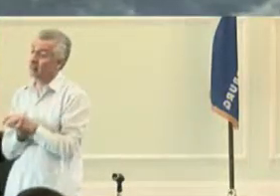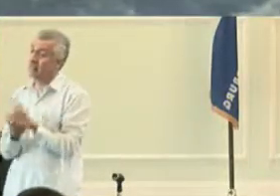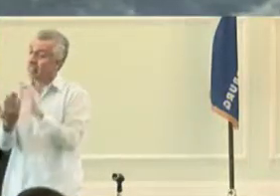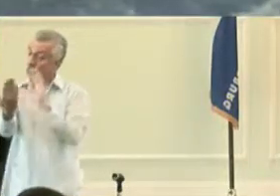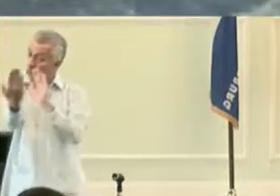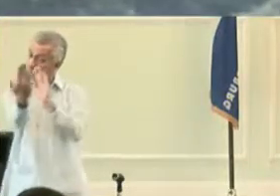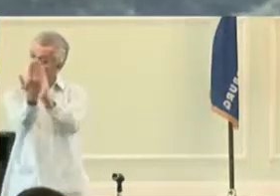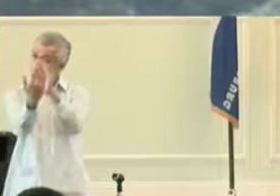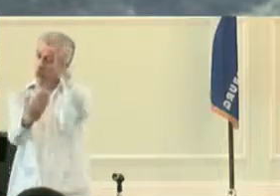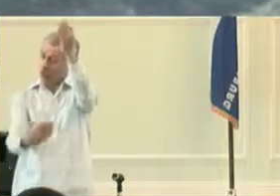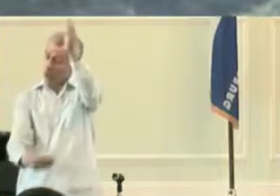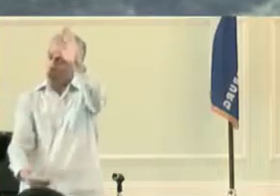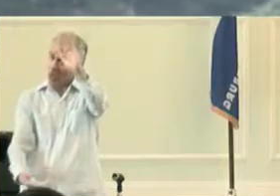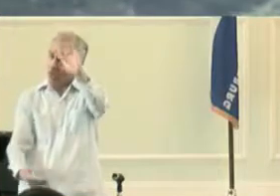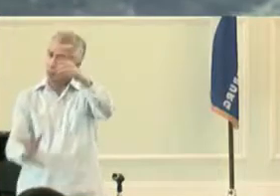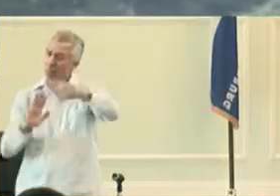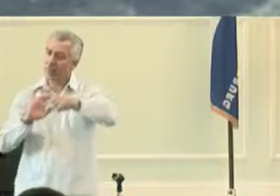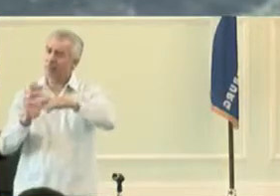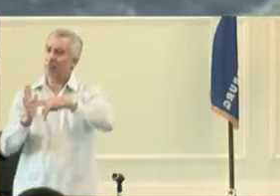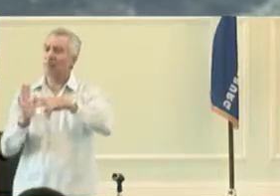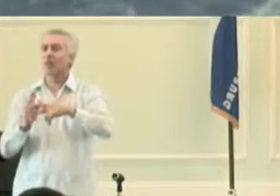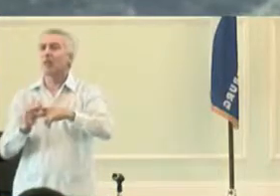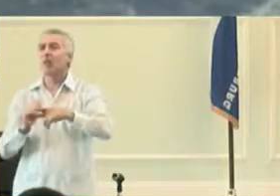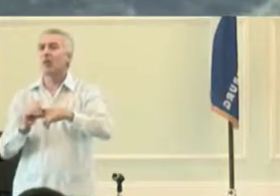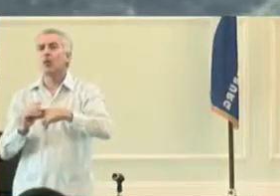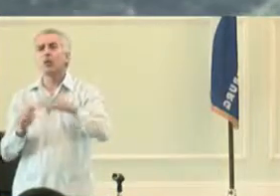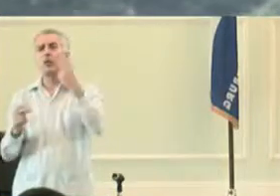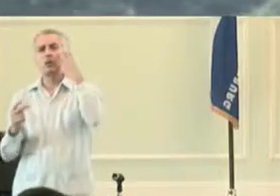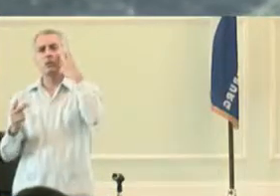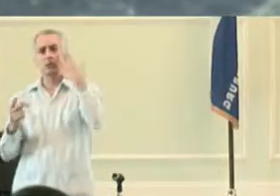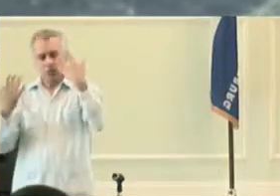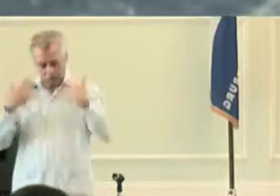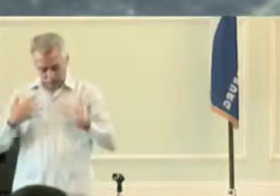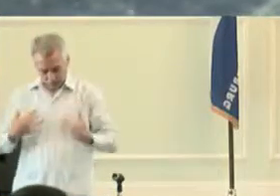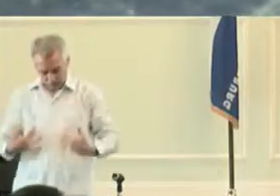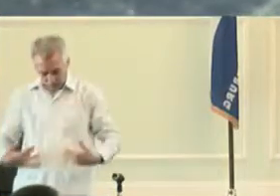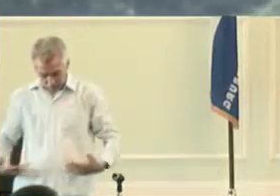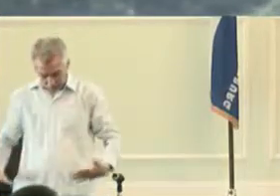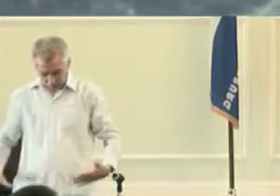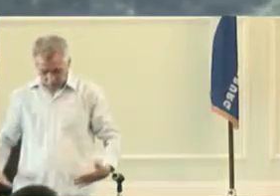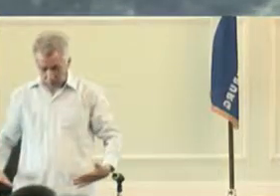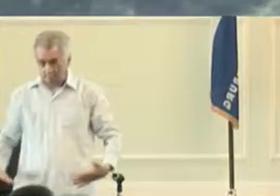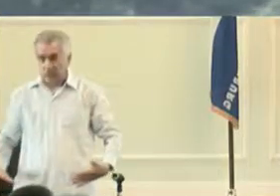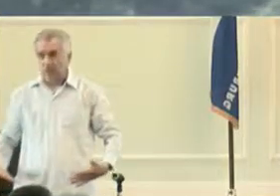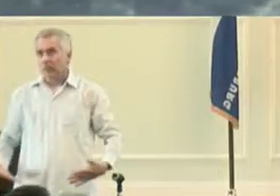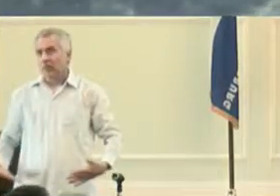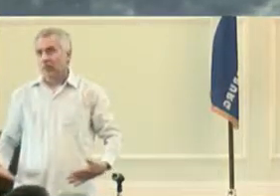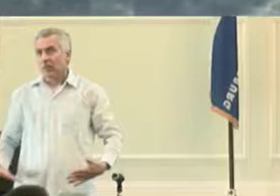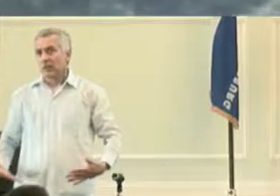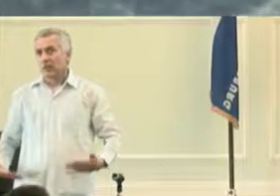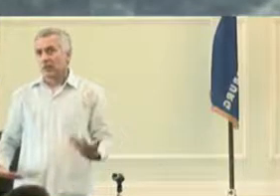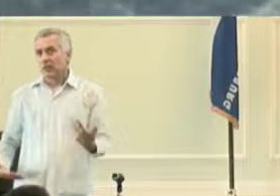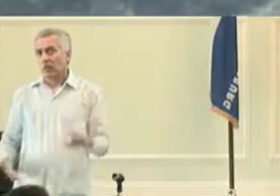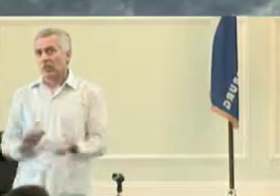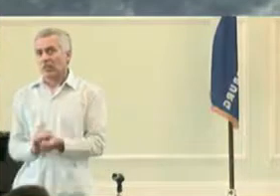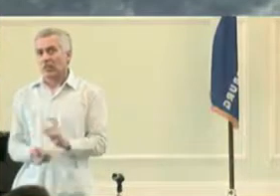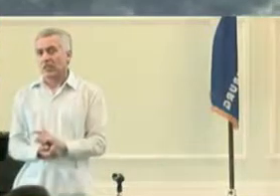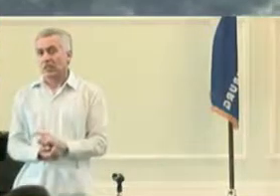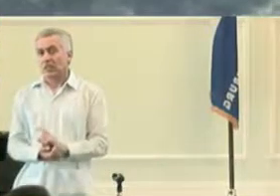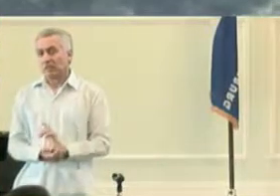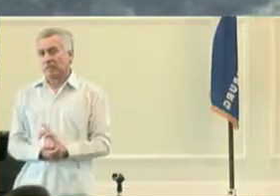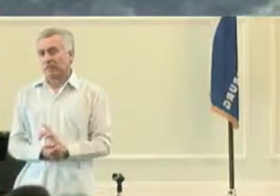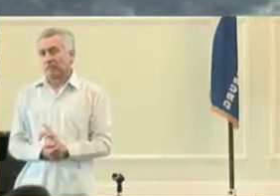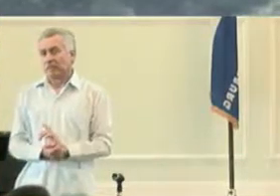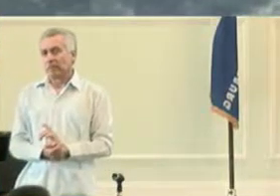because that means that we are going to see ourselves as we really are. So we rather stay hidden in the